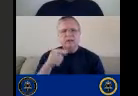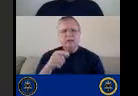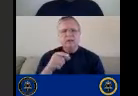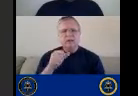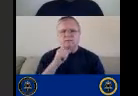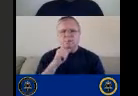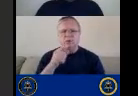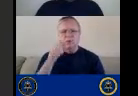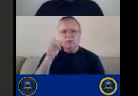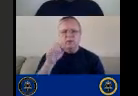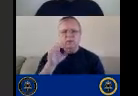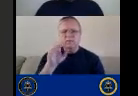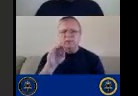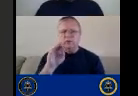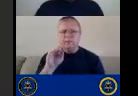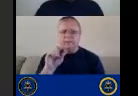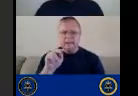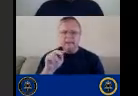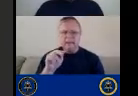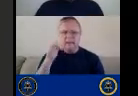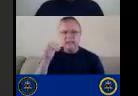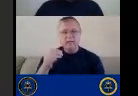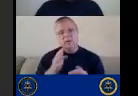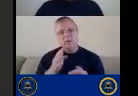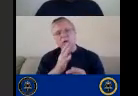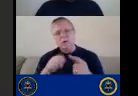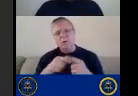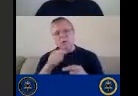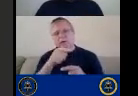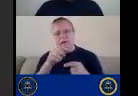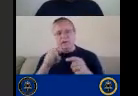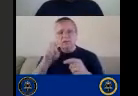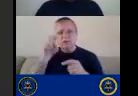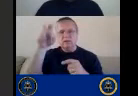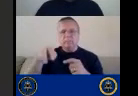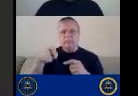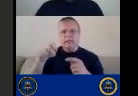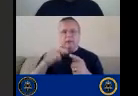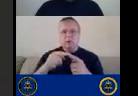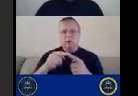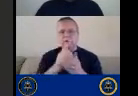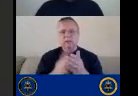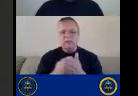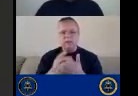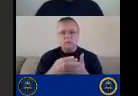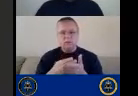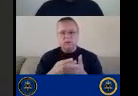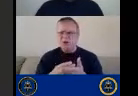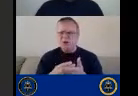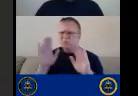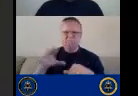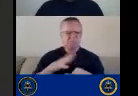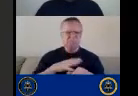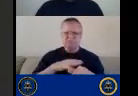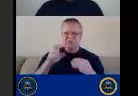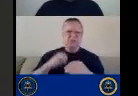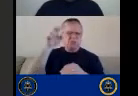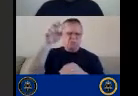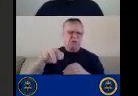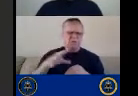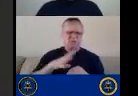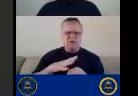Mr. McKeegan, if you need to, if you want to speak to these or just skip ahead to the design portion. I think you can skip ahead to design. Okay,